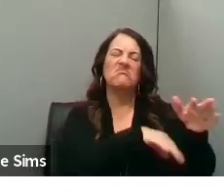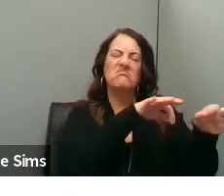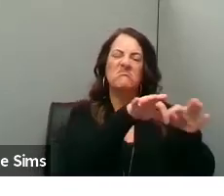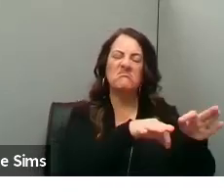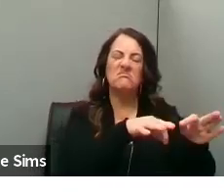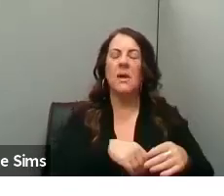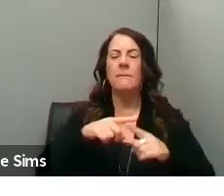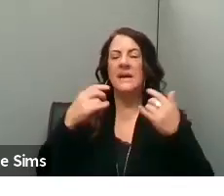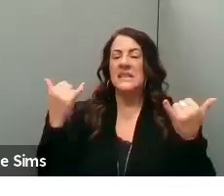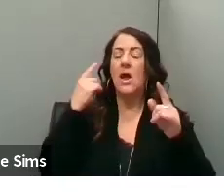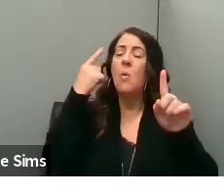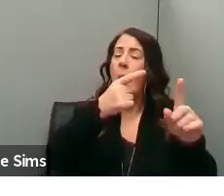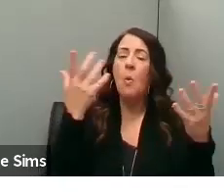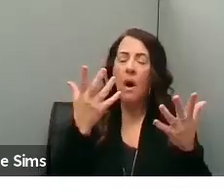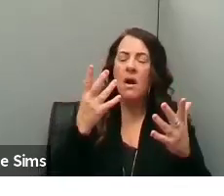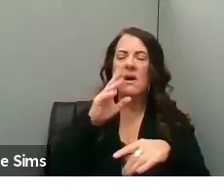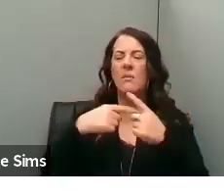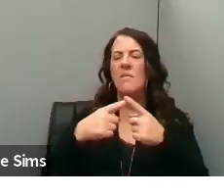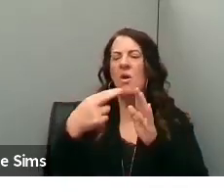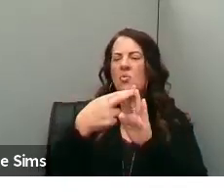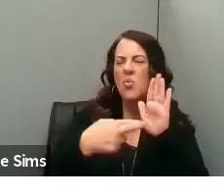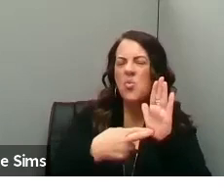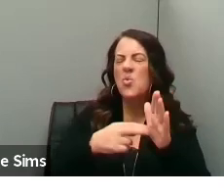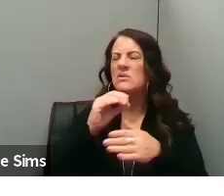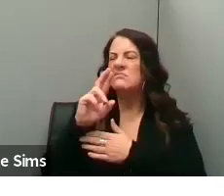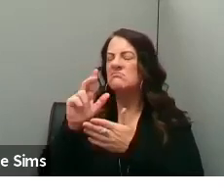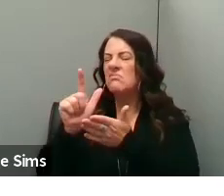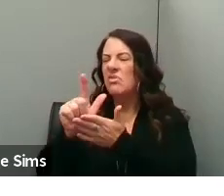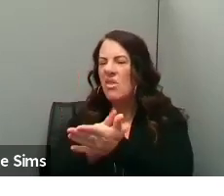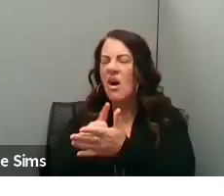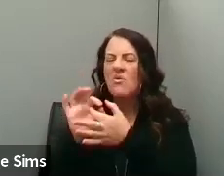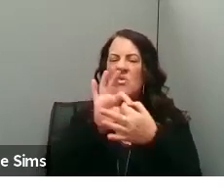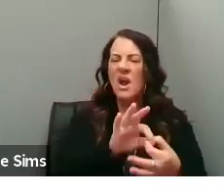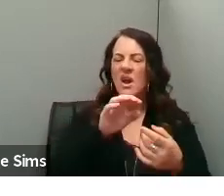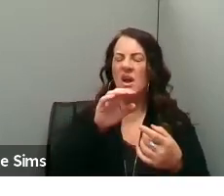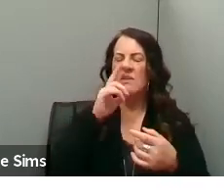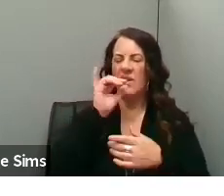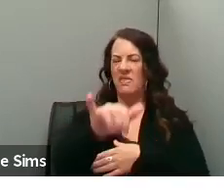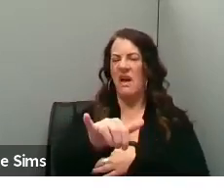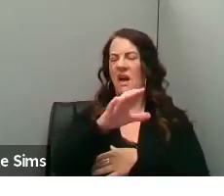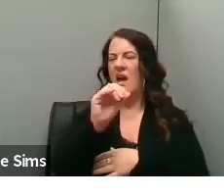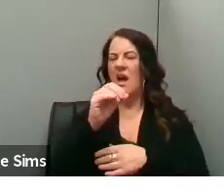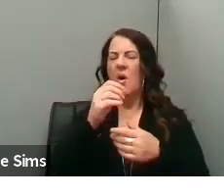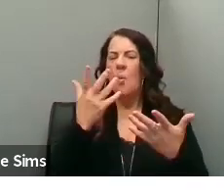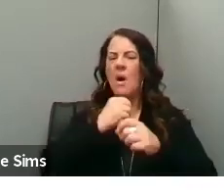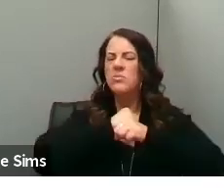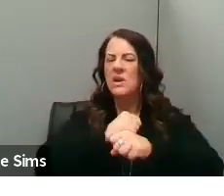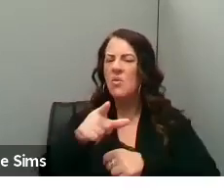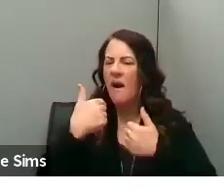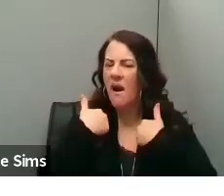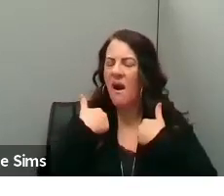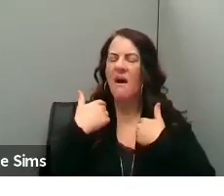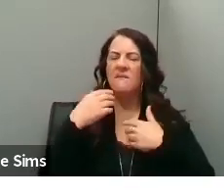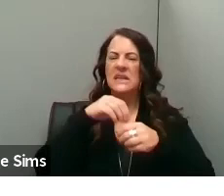you an overview of the rules and regulations in this area and the protections in the workplace that are specific to the